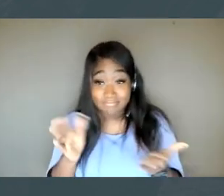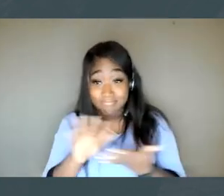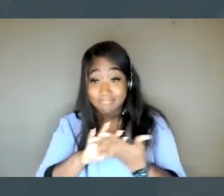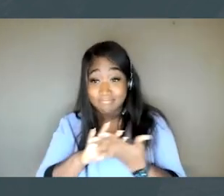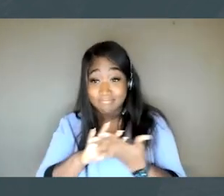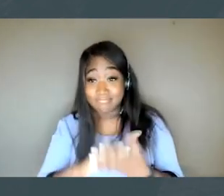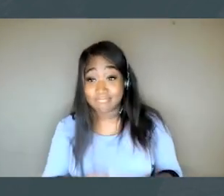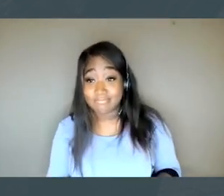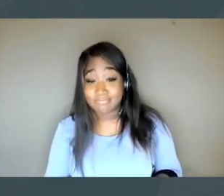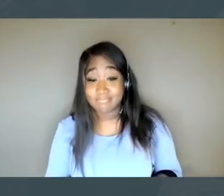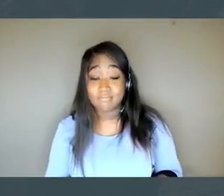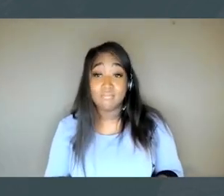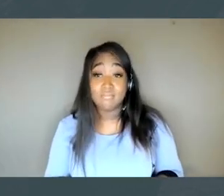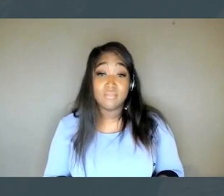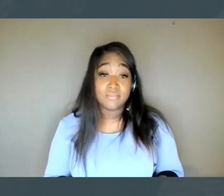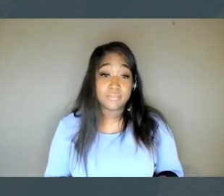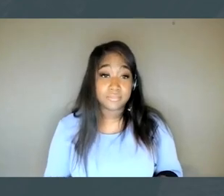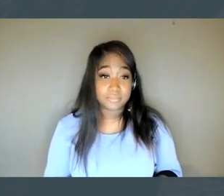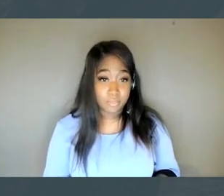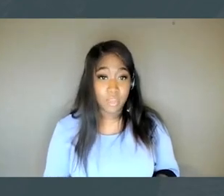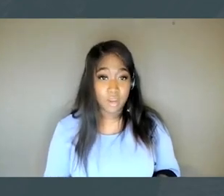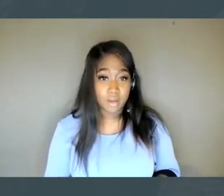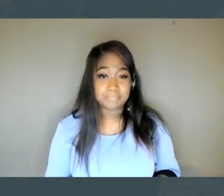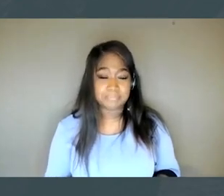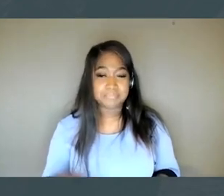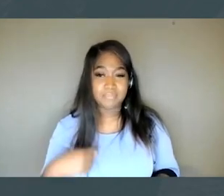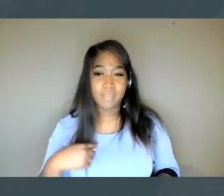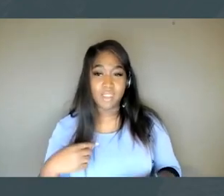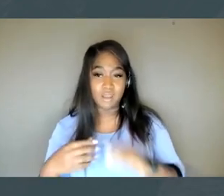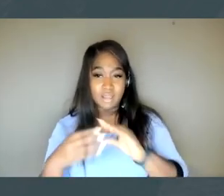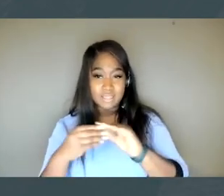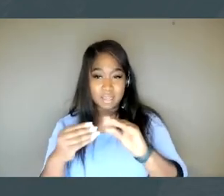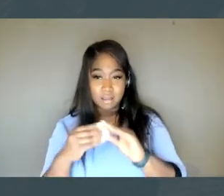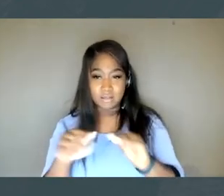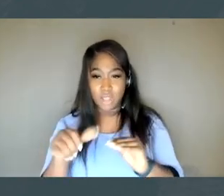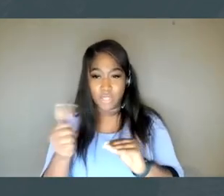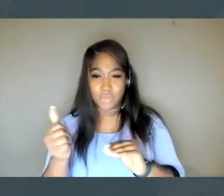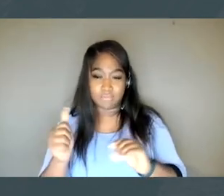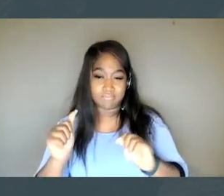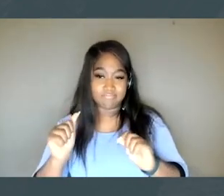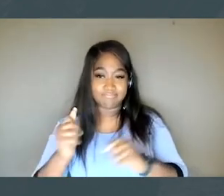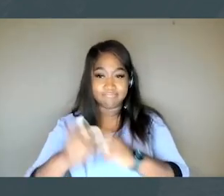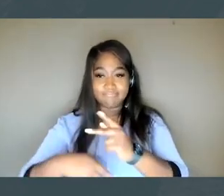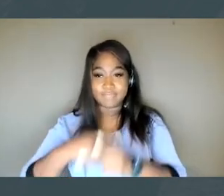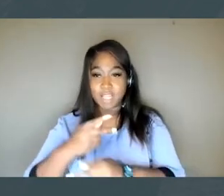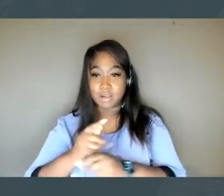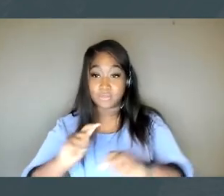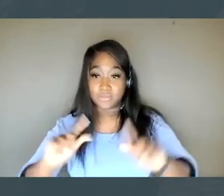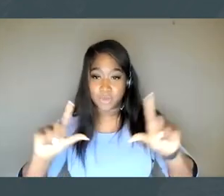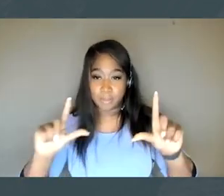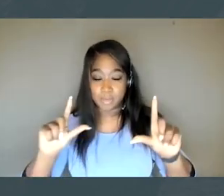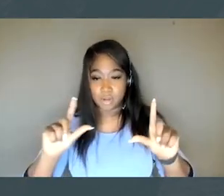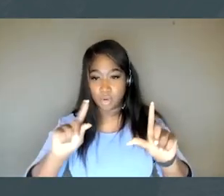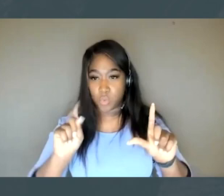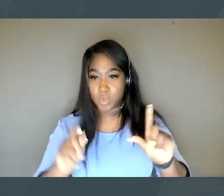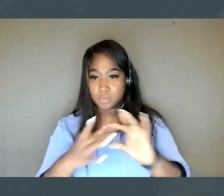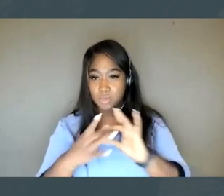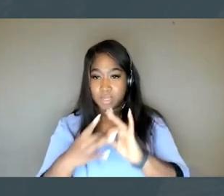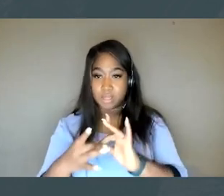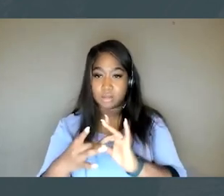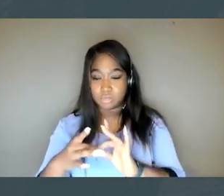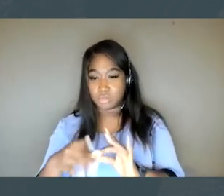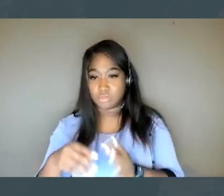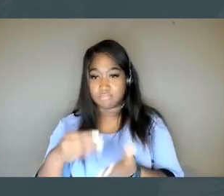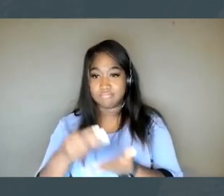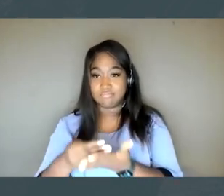I mean, I would say that, you know, there's a certain kind of framing of the question of reparations that's very much